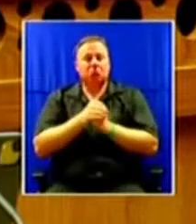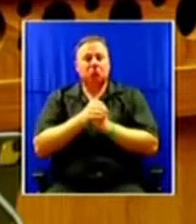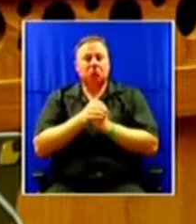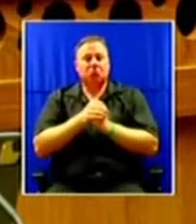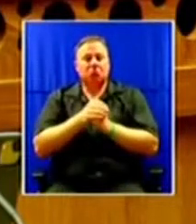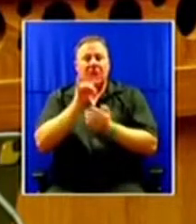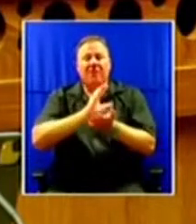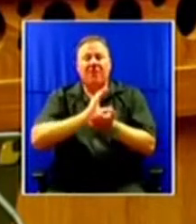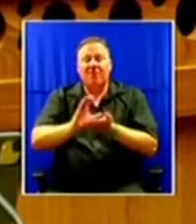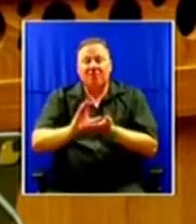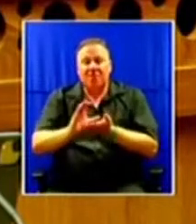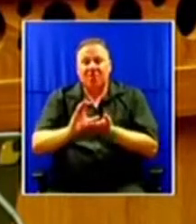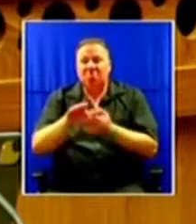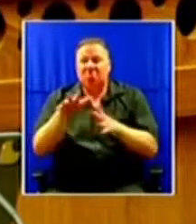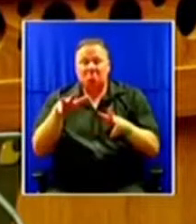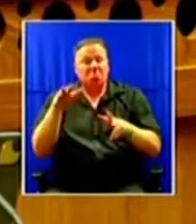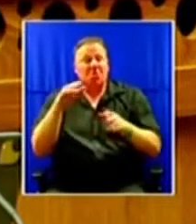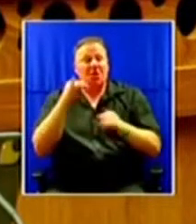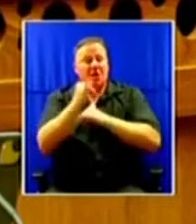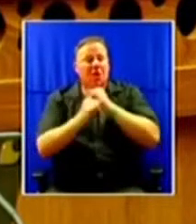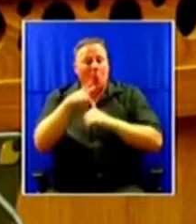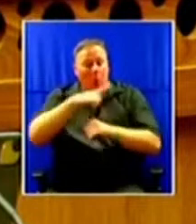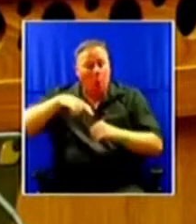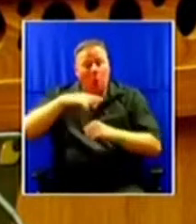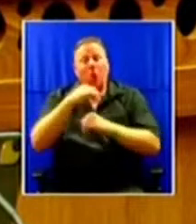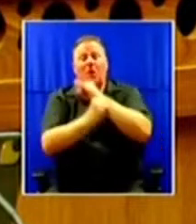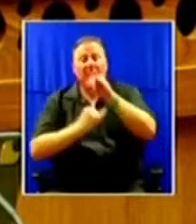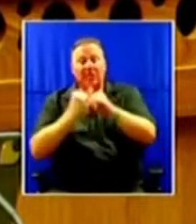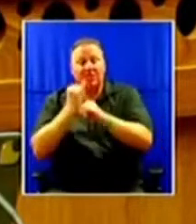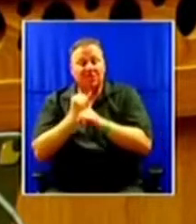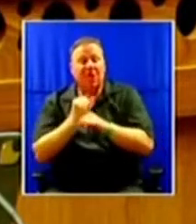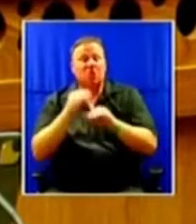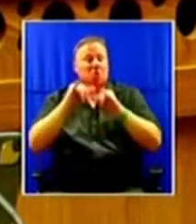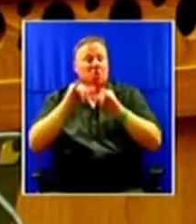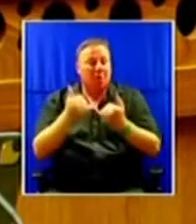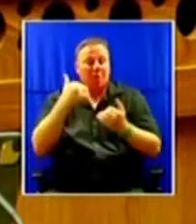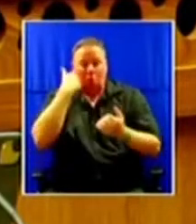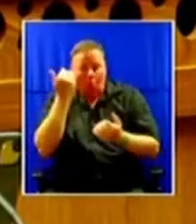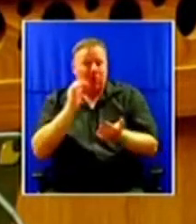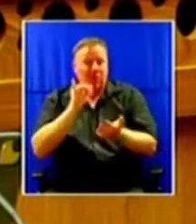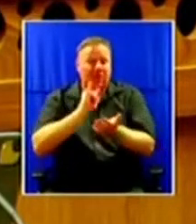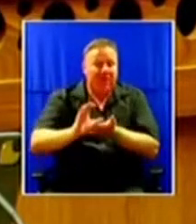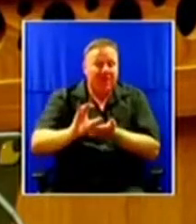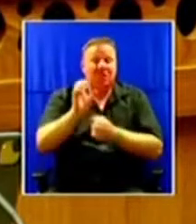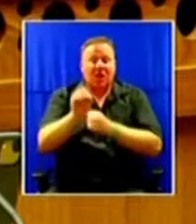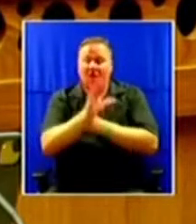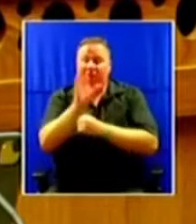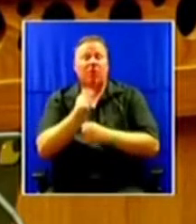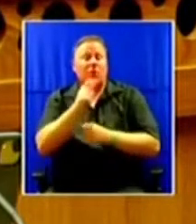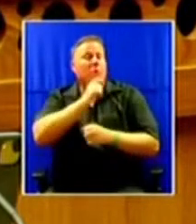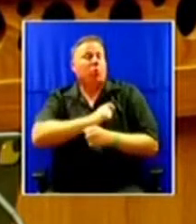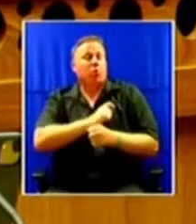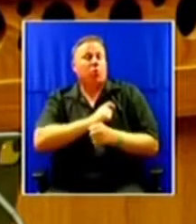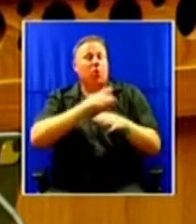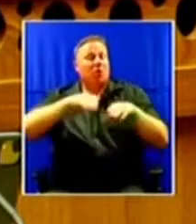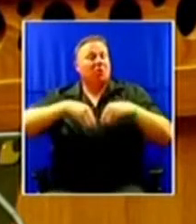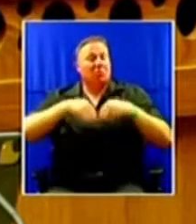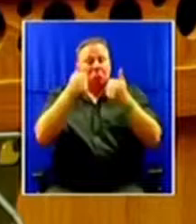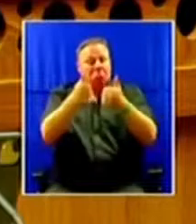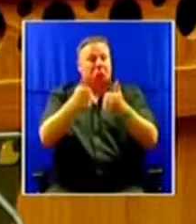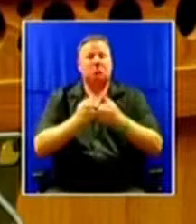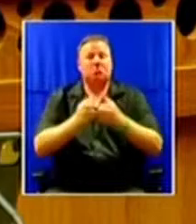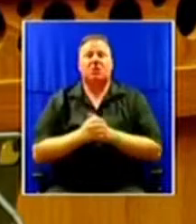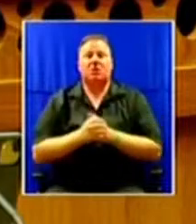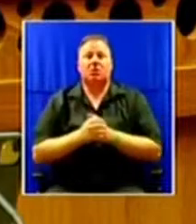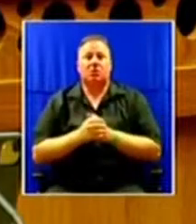investment destination for both local and offshore companies. We have worked to facilitate investment